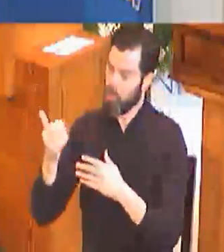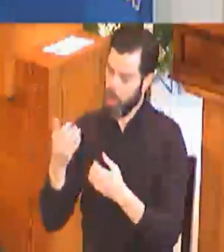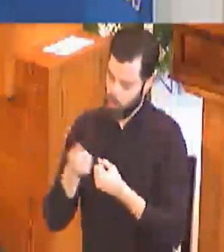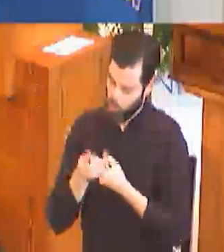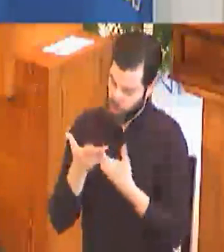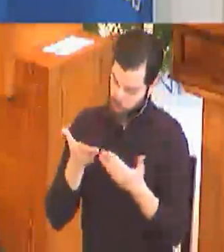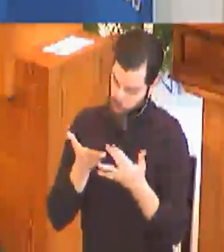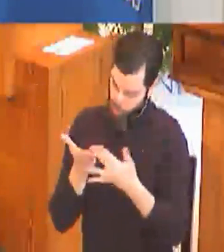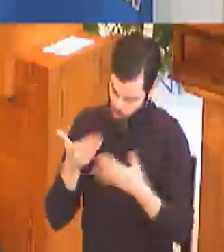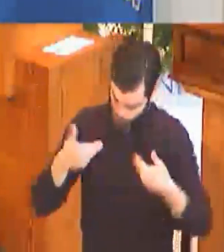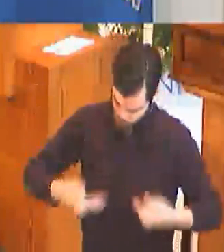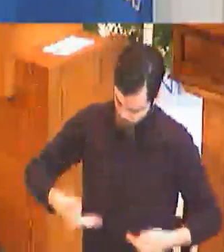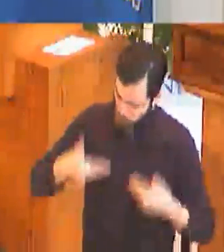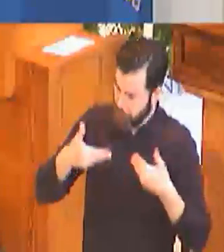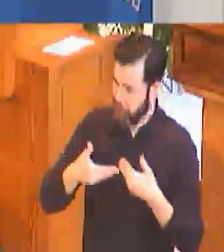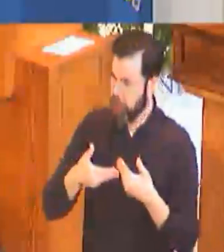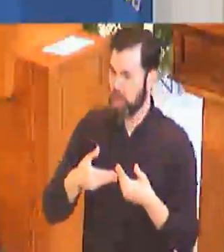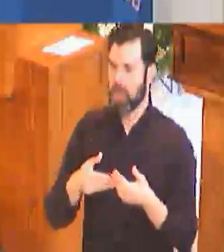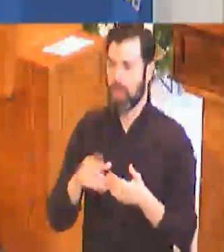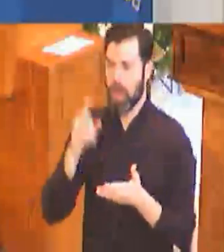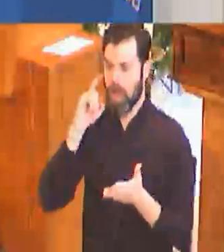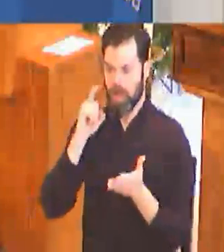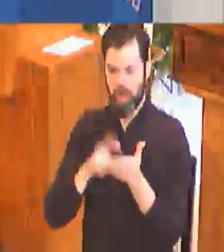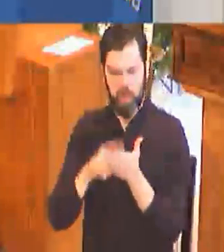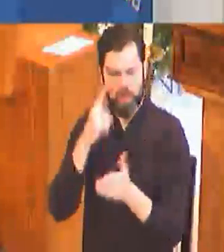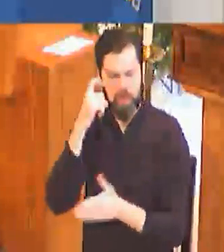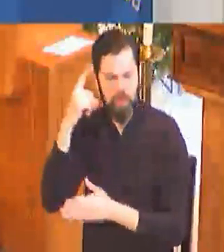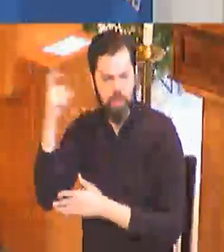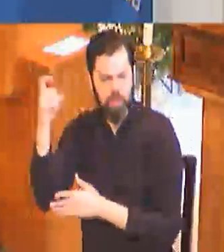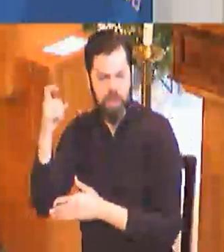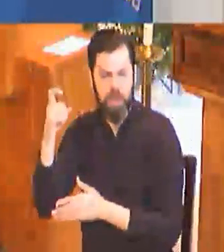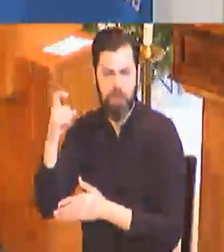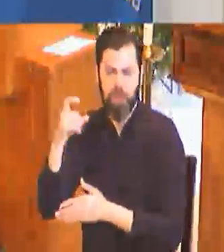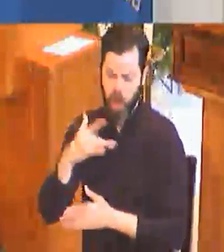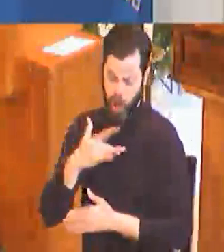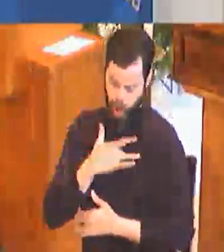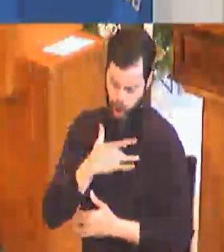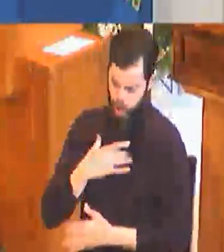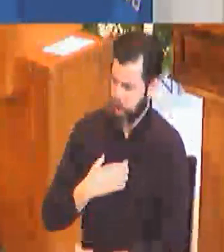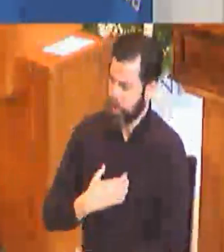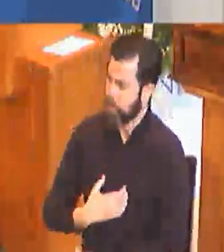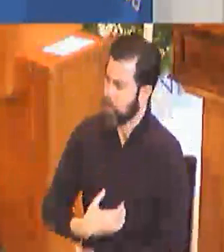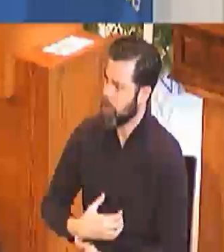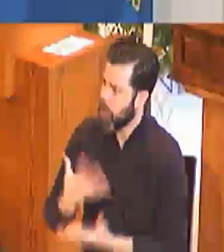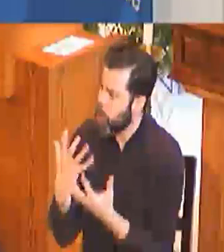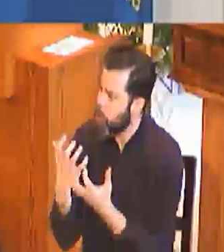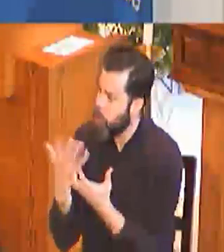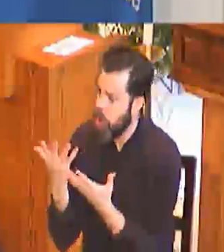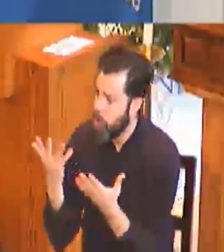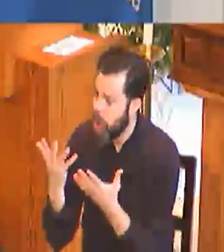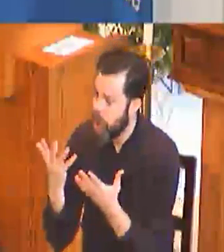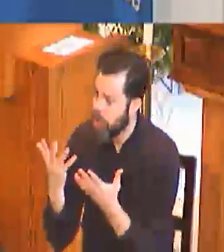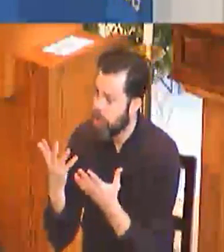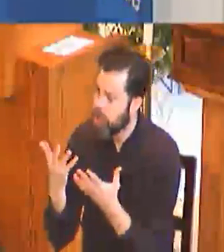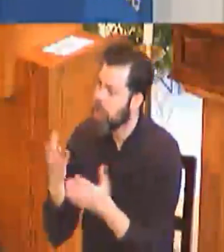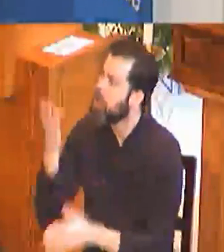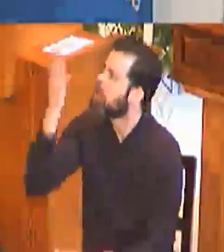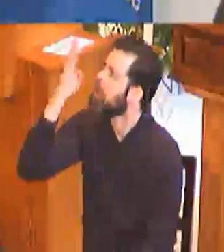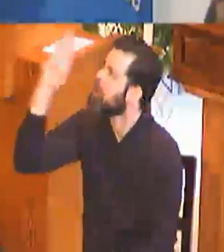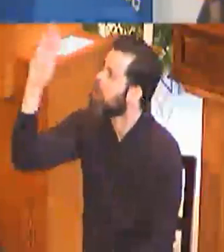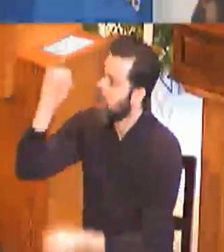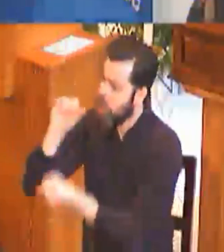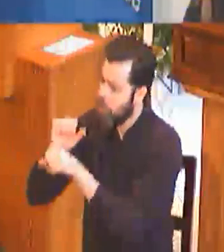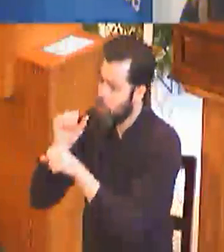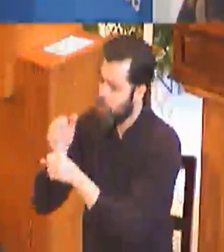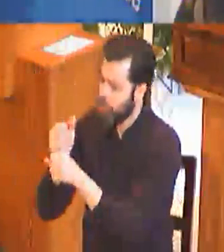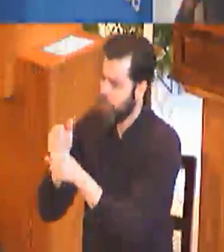you, and realizing that our dreams, our heart's desire, are truly about us being God in expression.